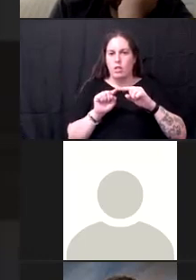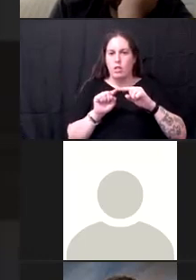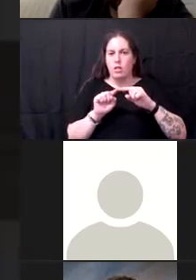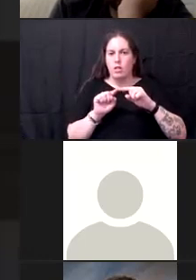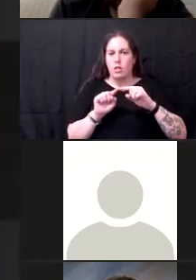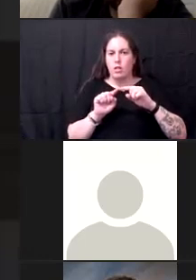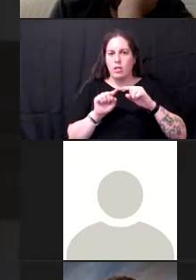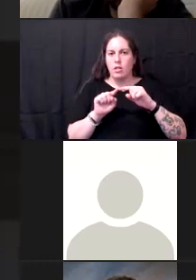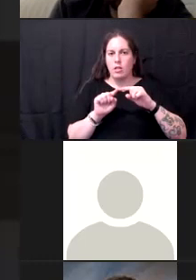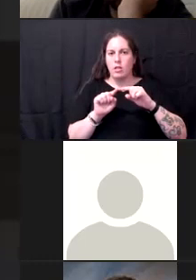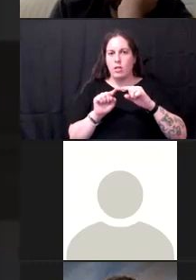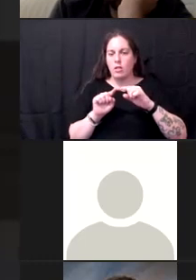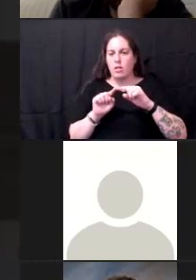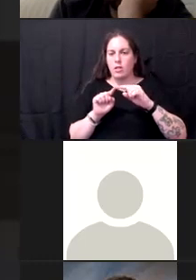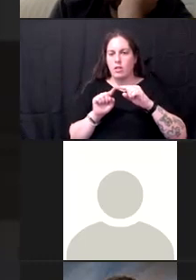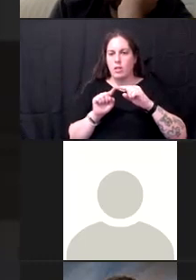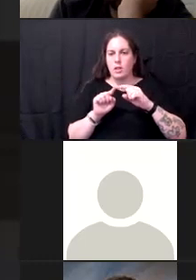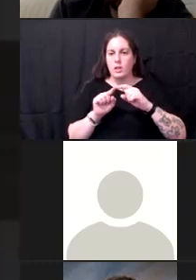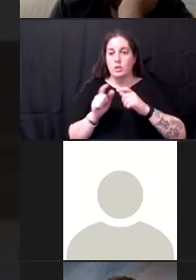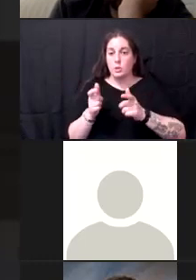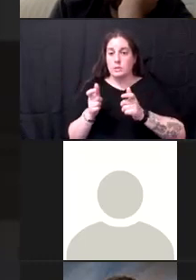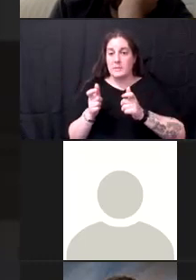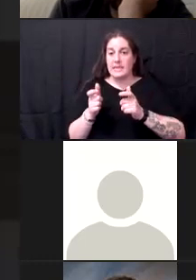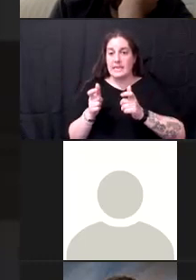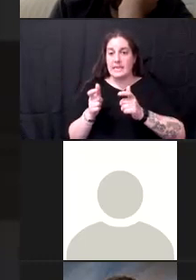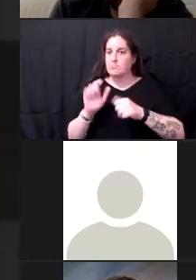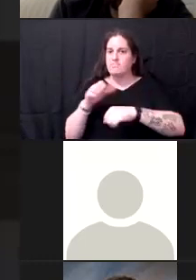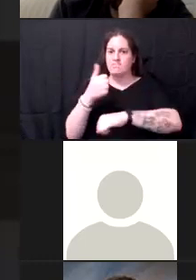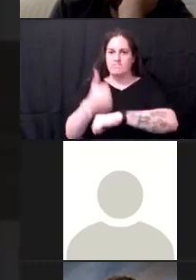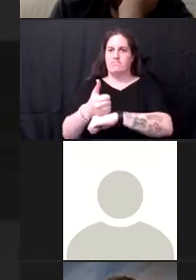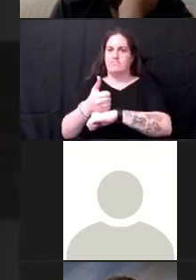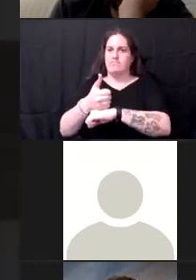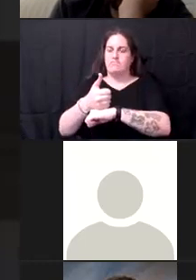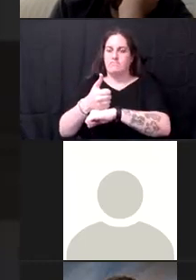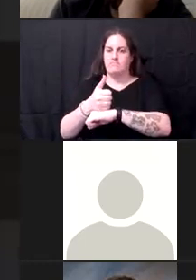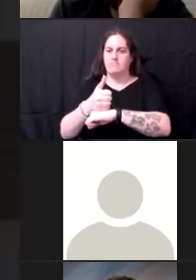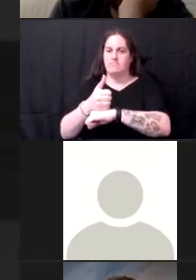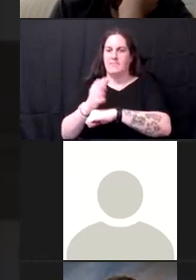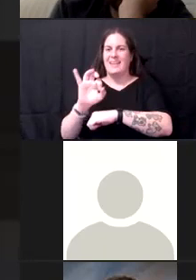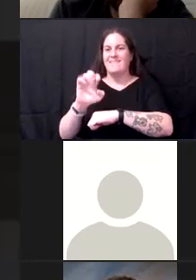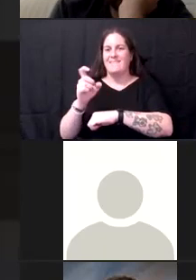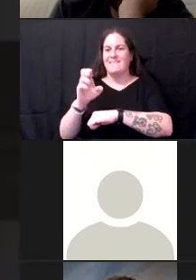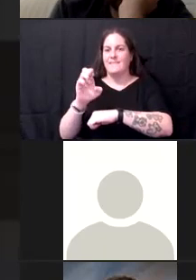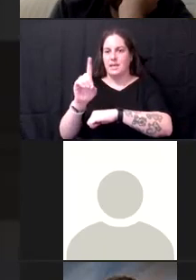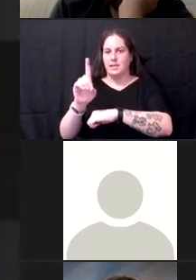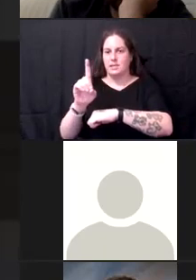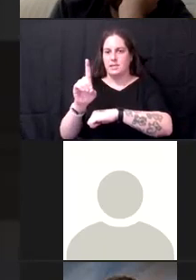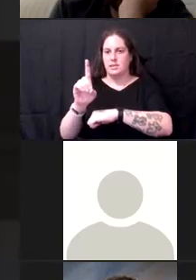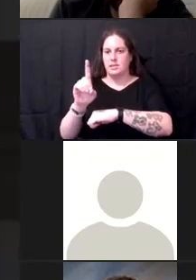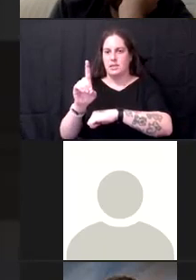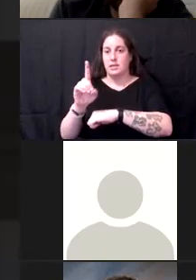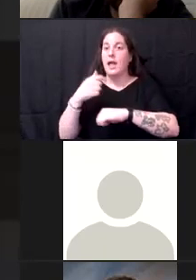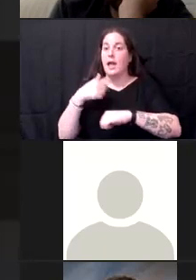So that speed is fixed. But you remember, I mentioned to you that